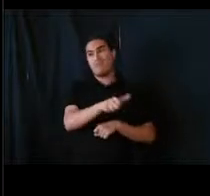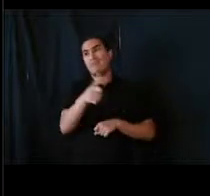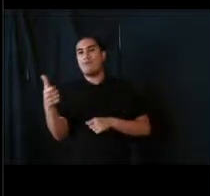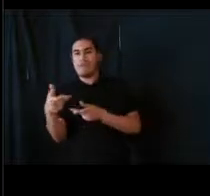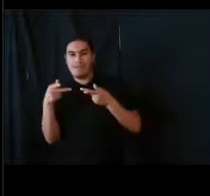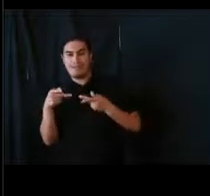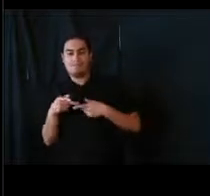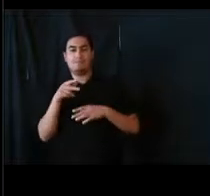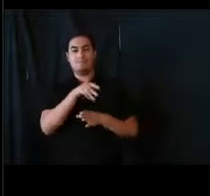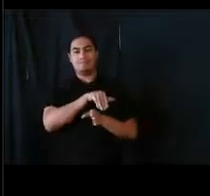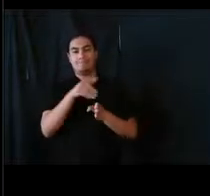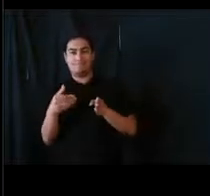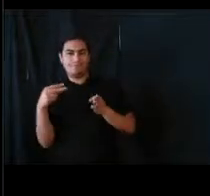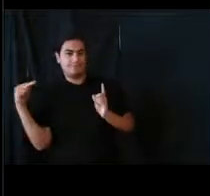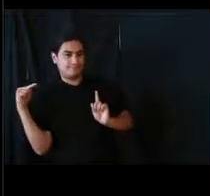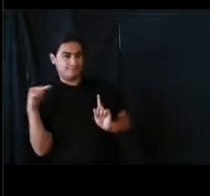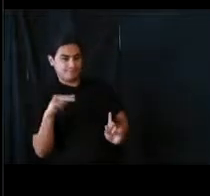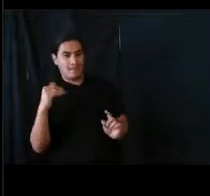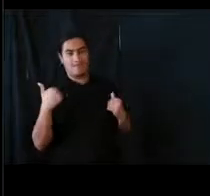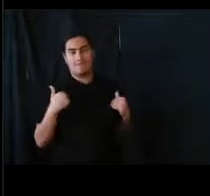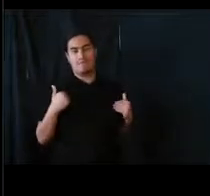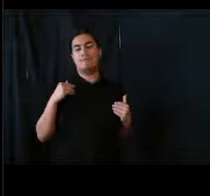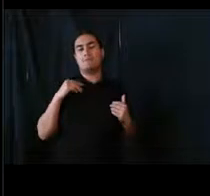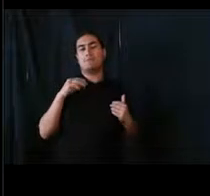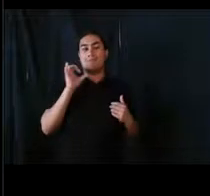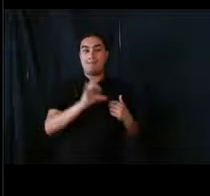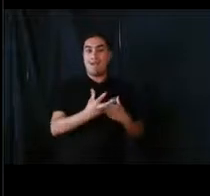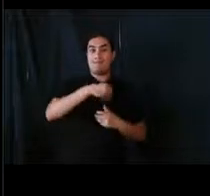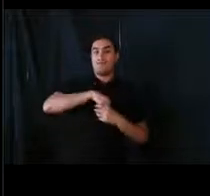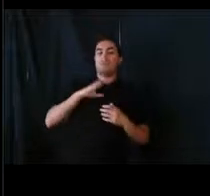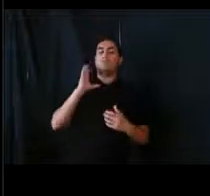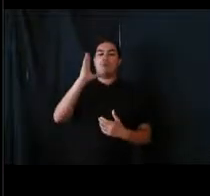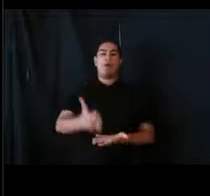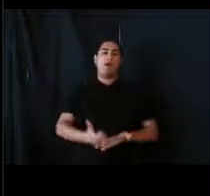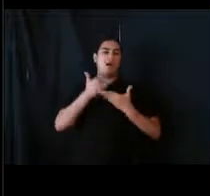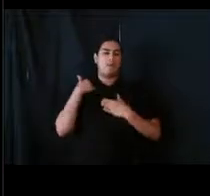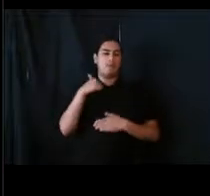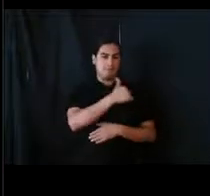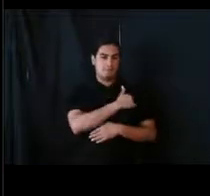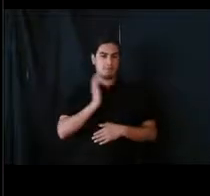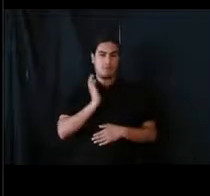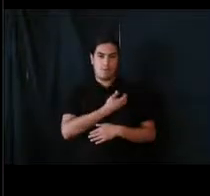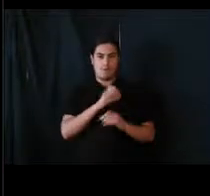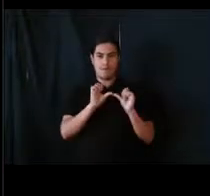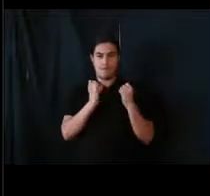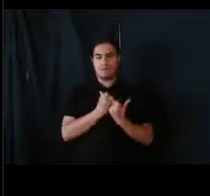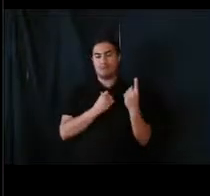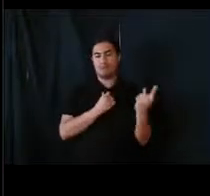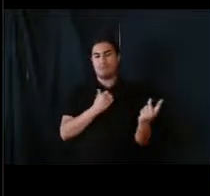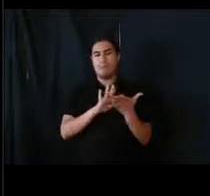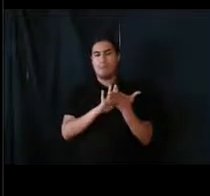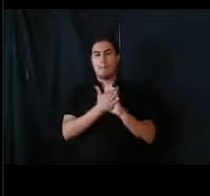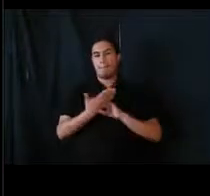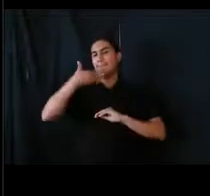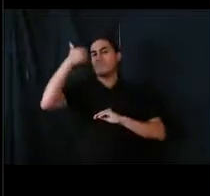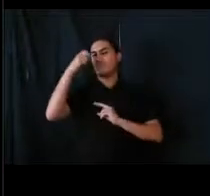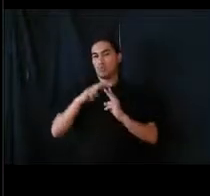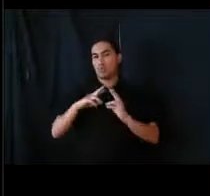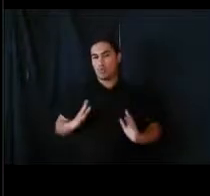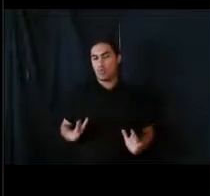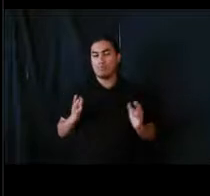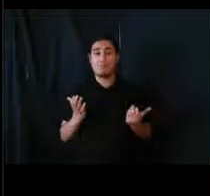the fence and i think it's really going to help my office and the federal highway administration be better partners be able to